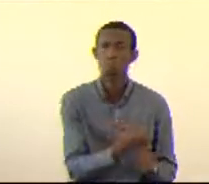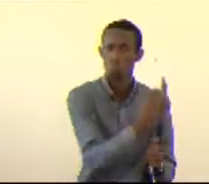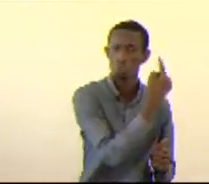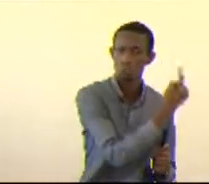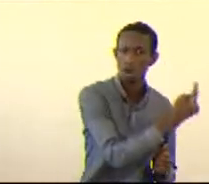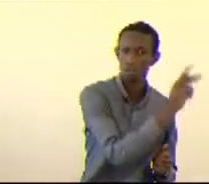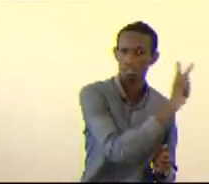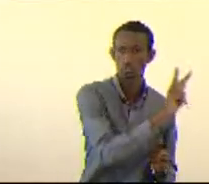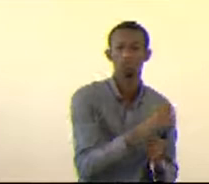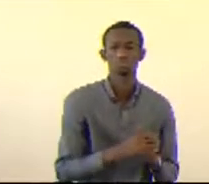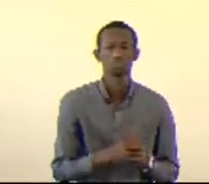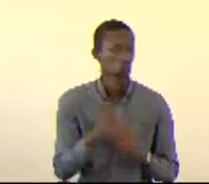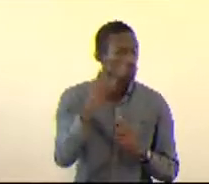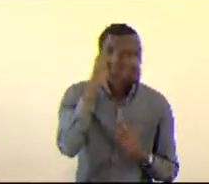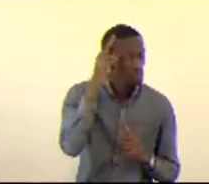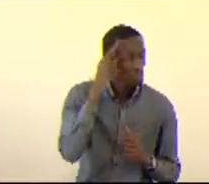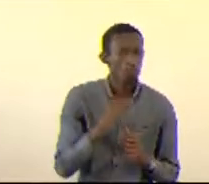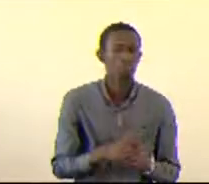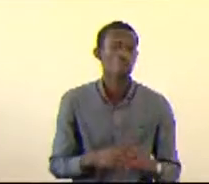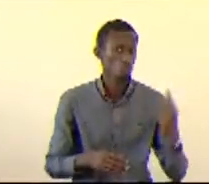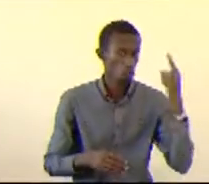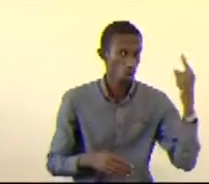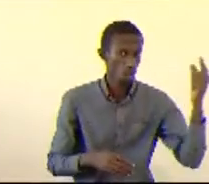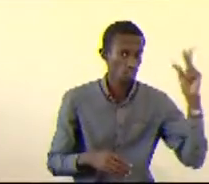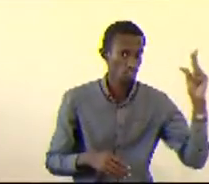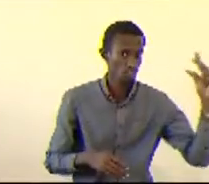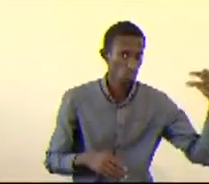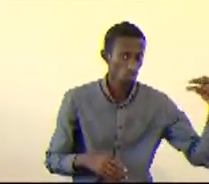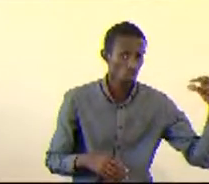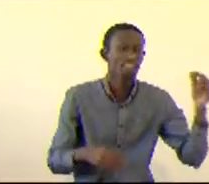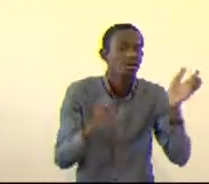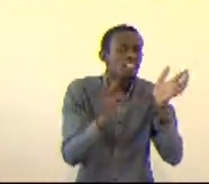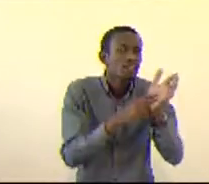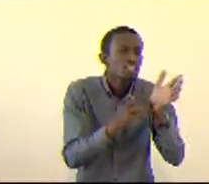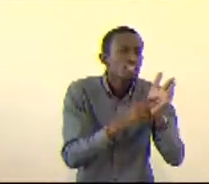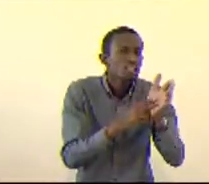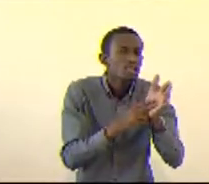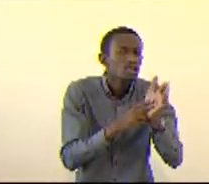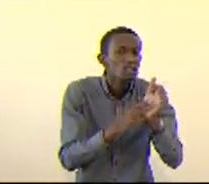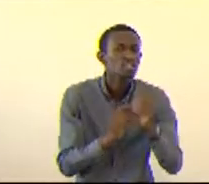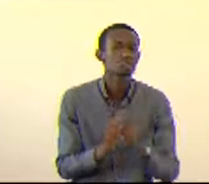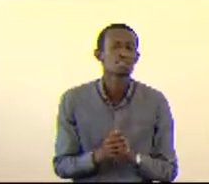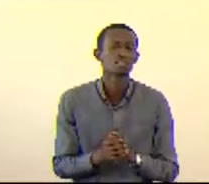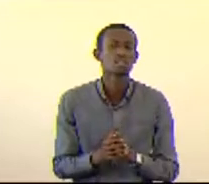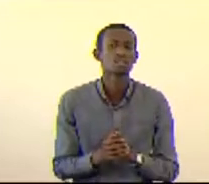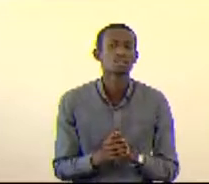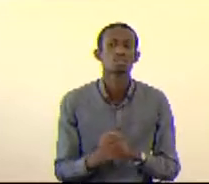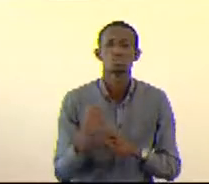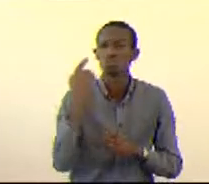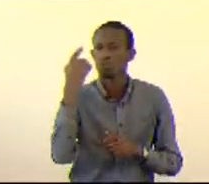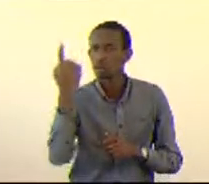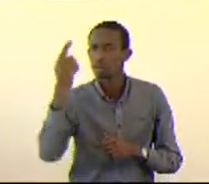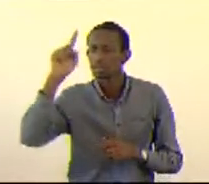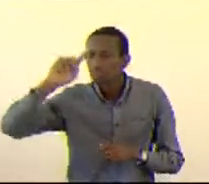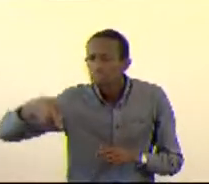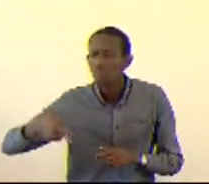in 1 kilogram, 1 kilogram is equivalent to how many grams? 1,000 grams.